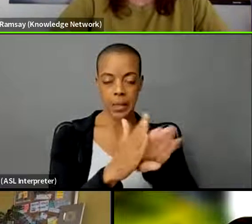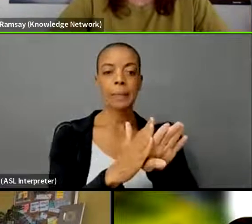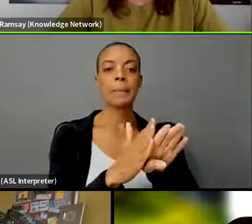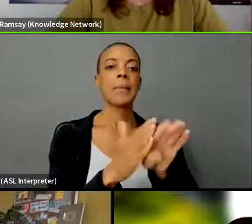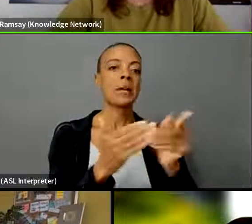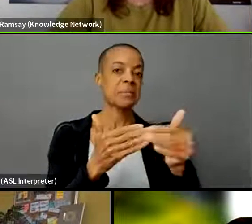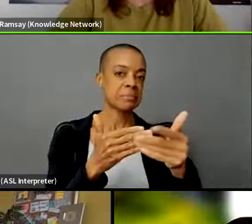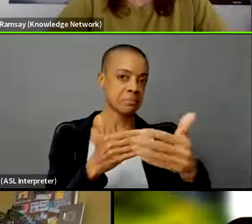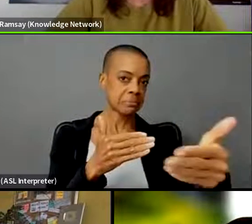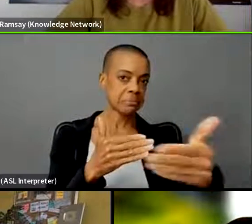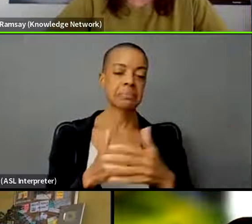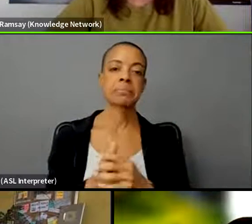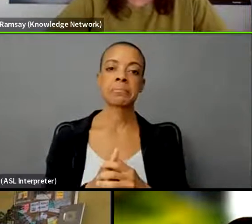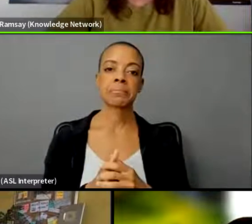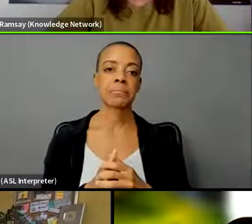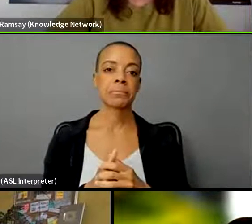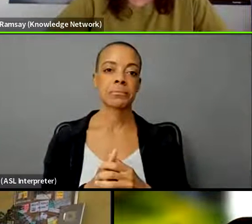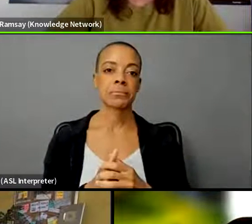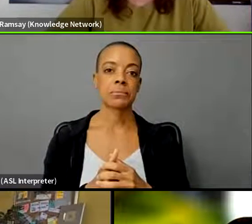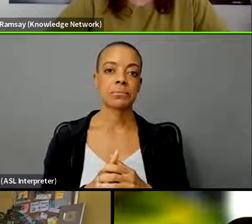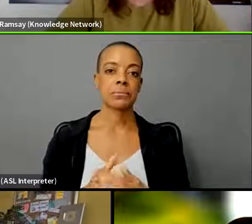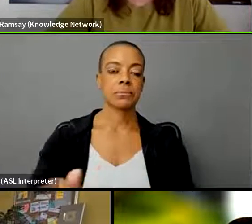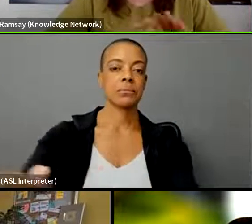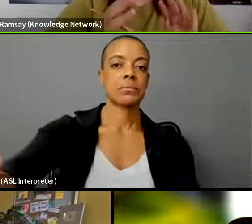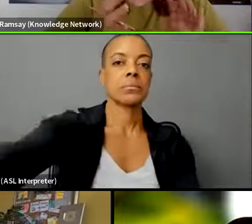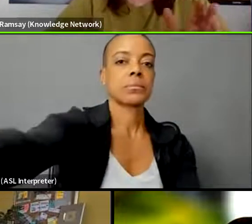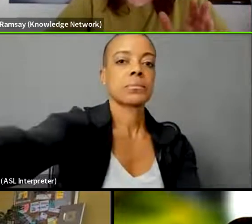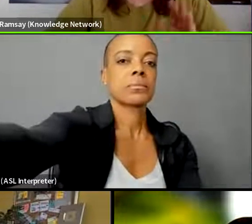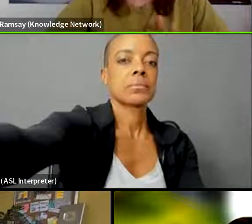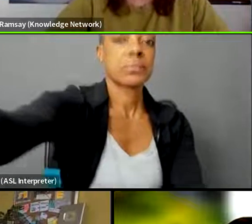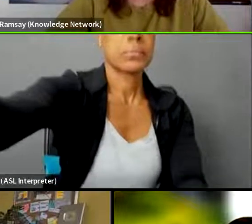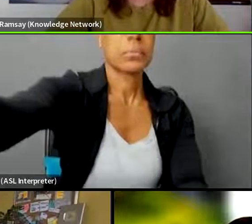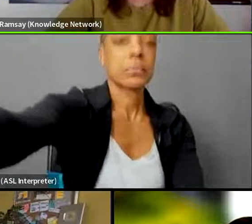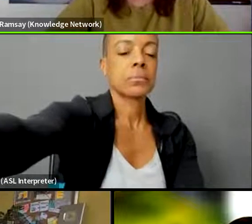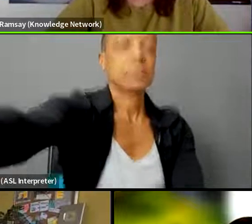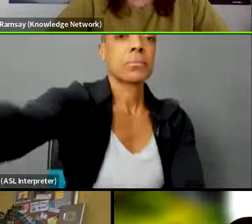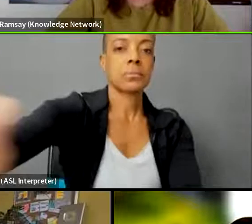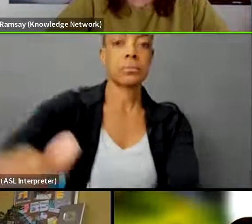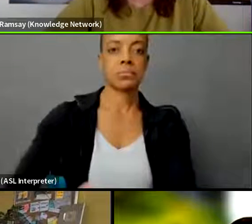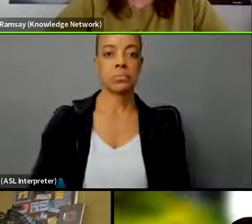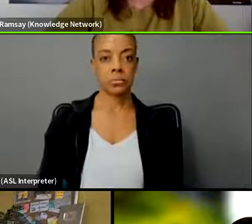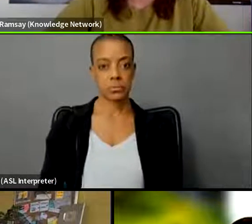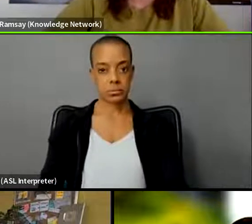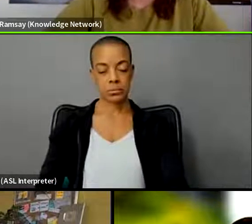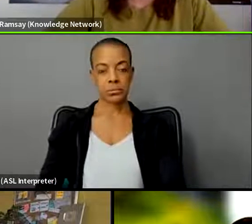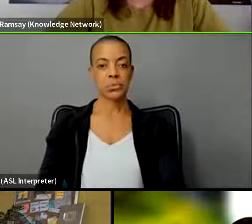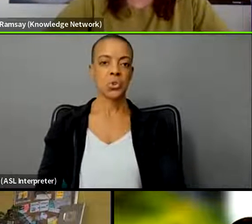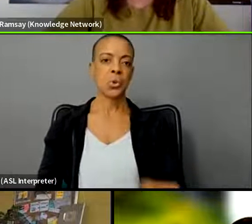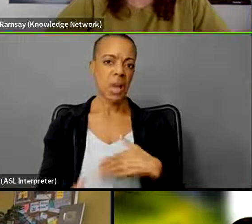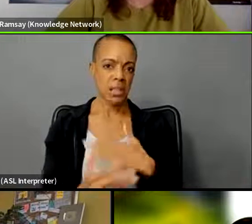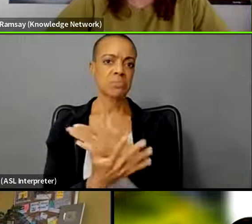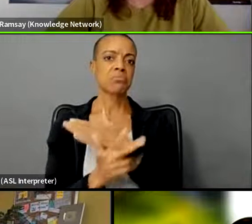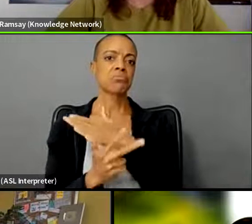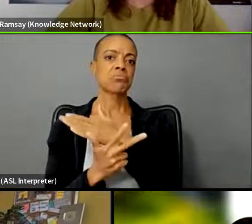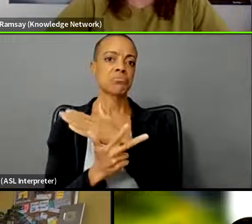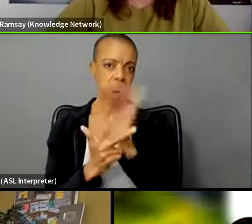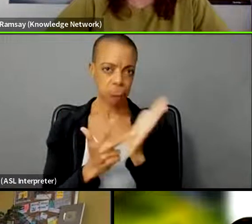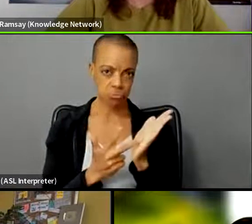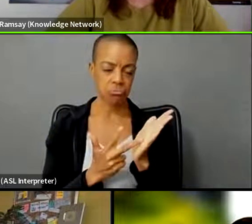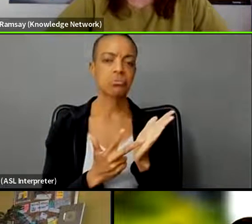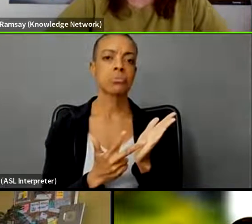move forward through production. So those are kind of really broad strokes. In terms